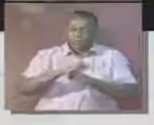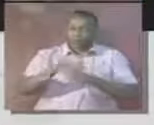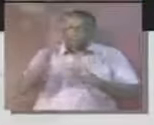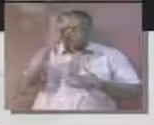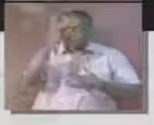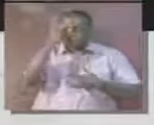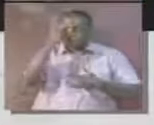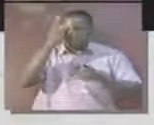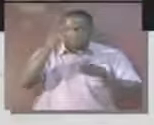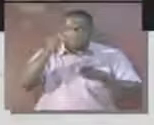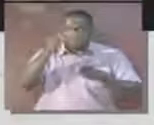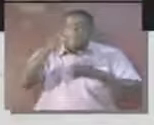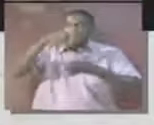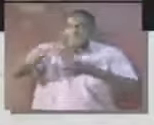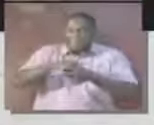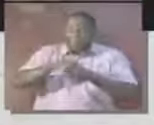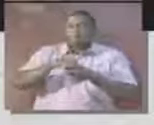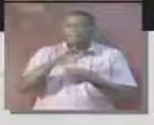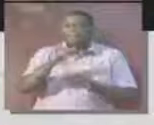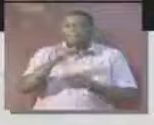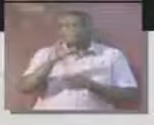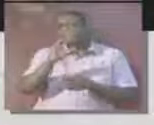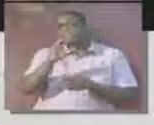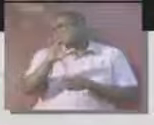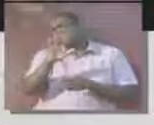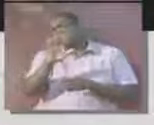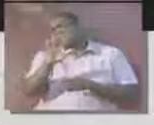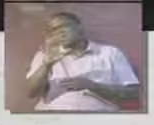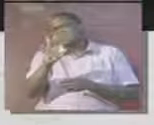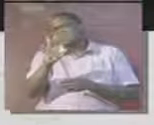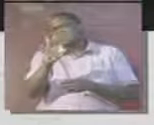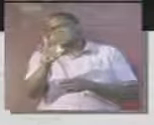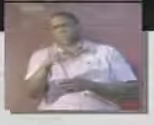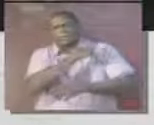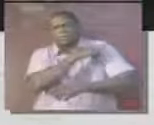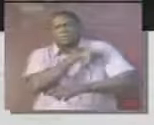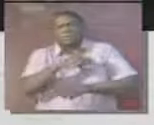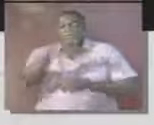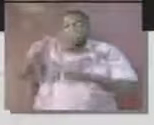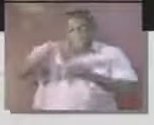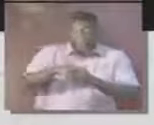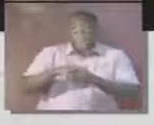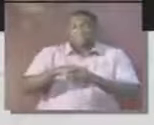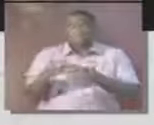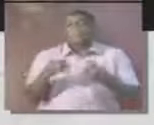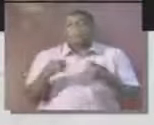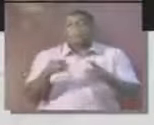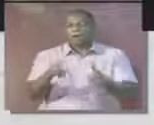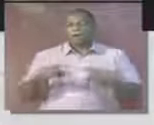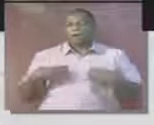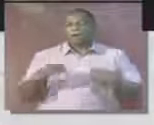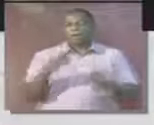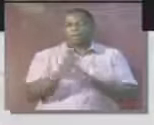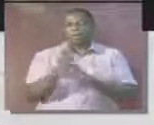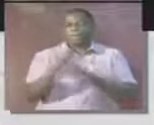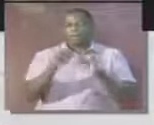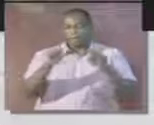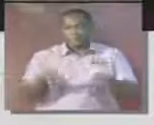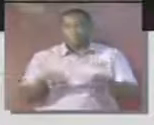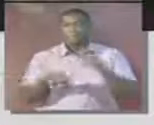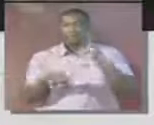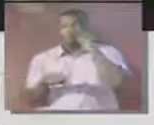7 hospitals in the parallel healthcare system as of 4 p.m. yesterday. At the Covert Hospital and